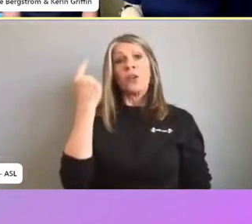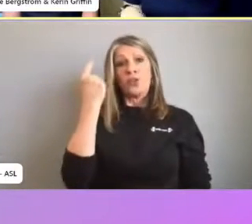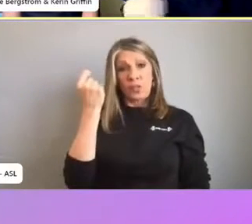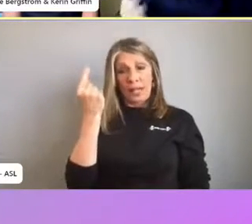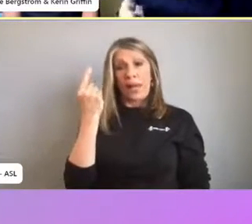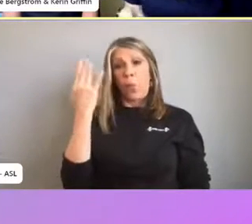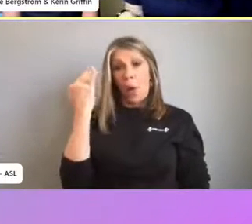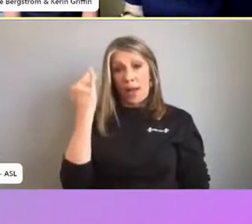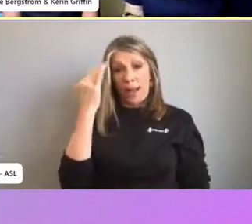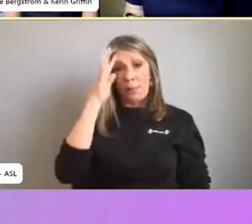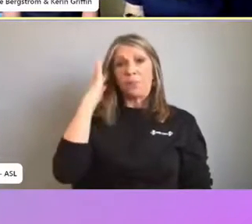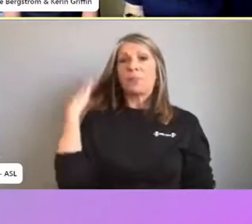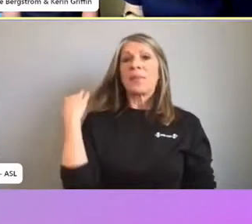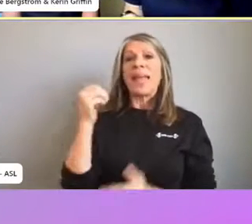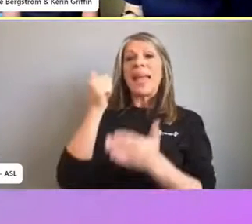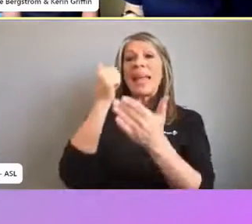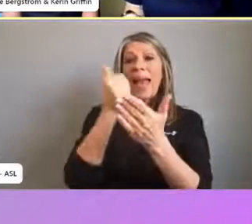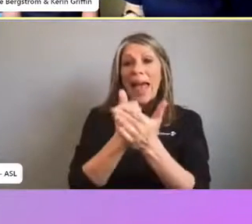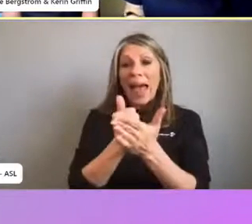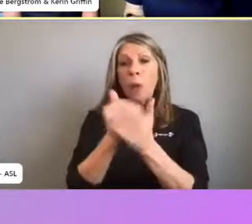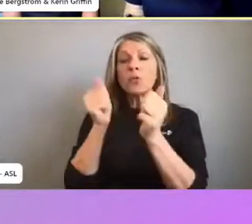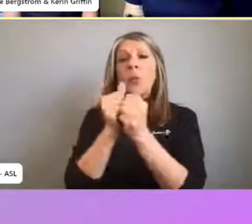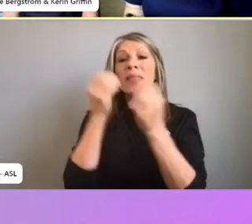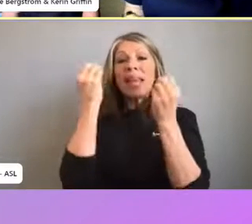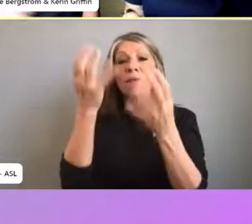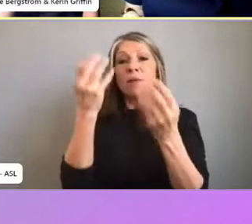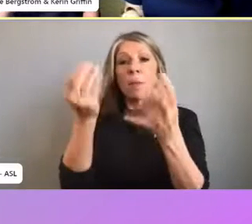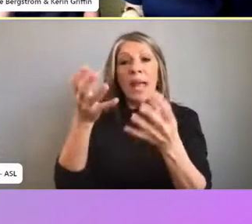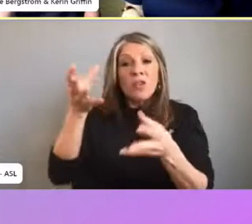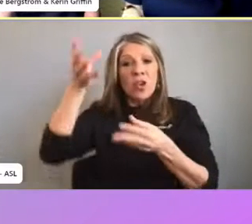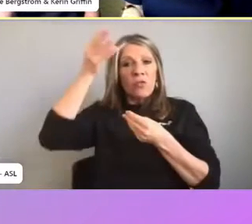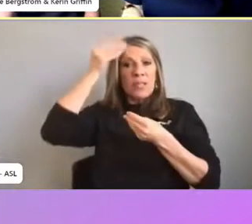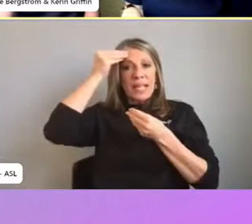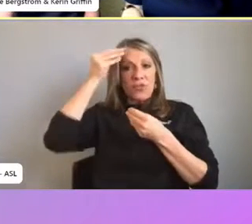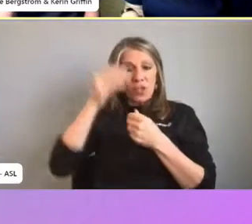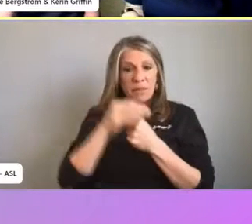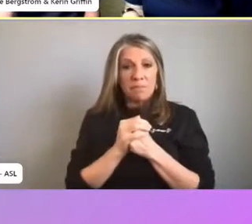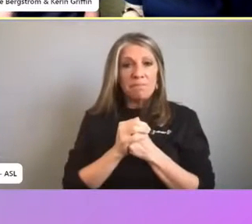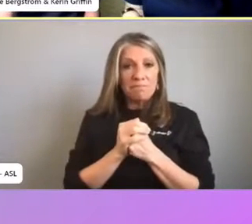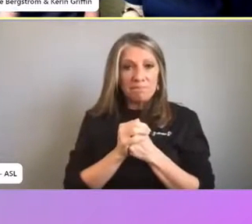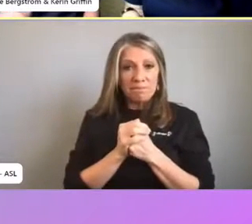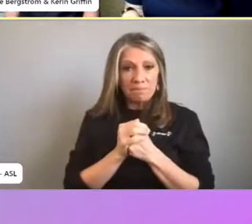answer. It helps with information retention.